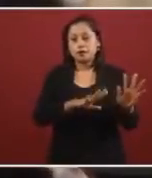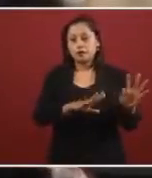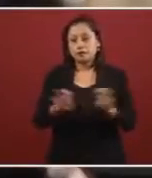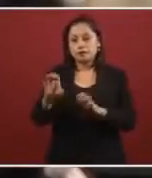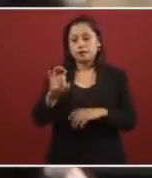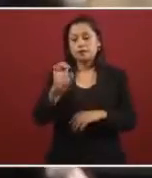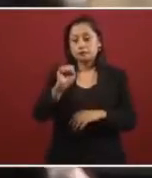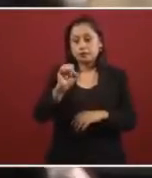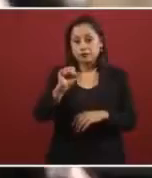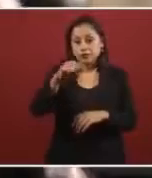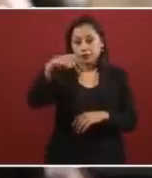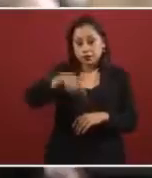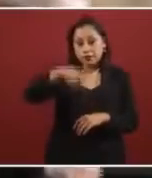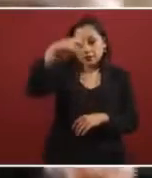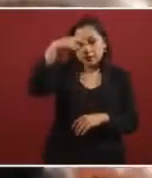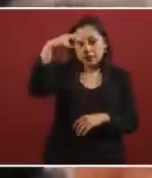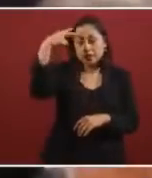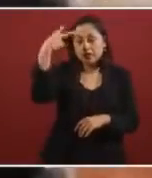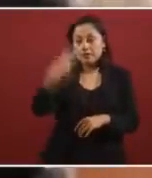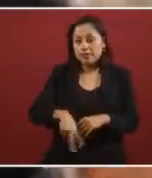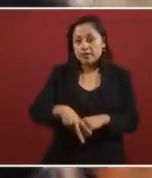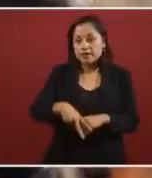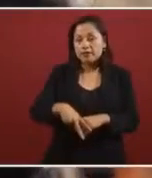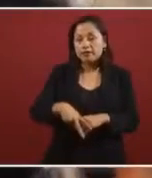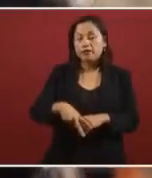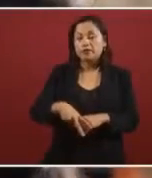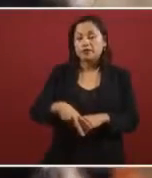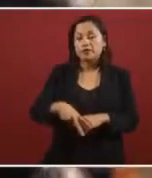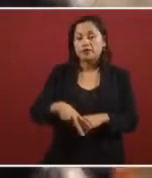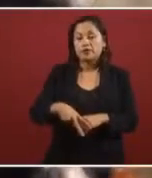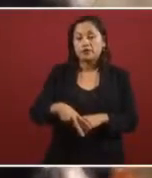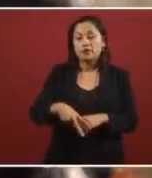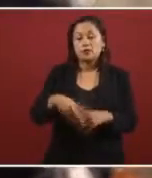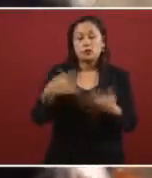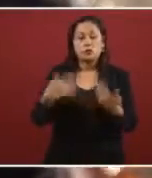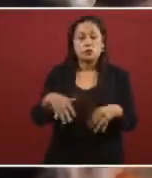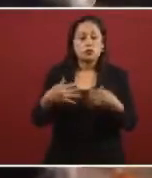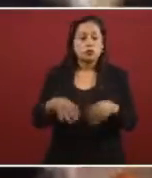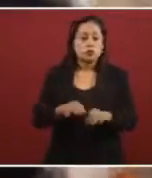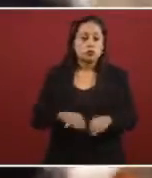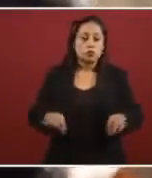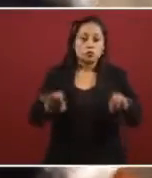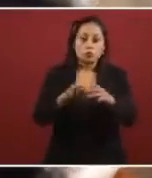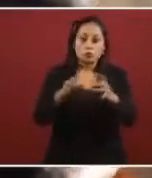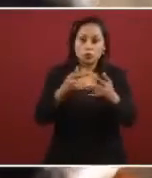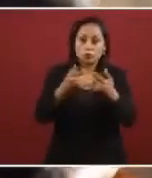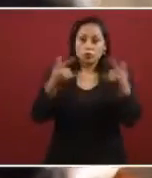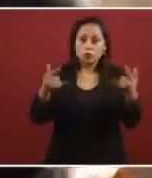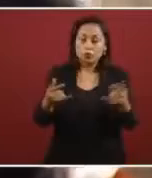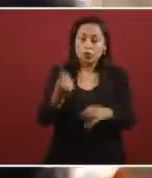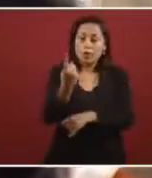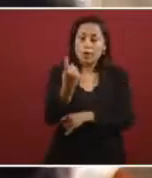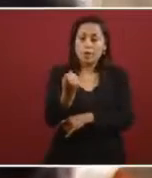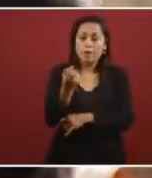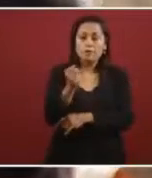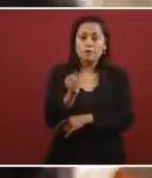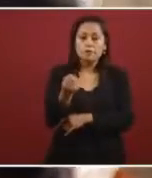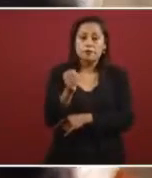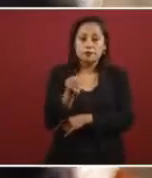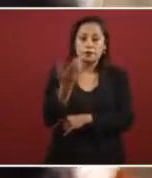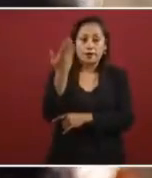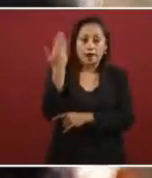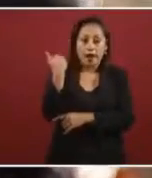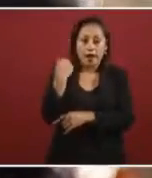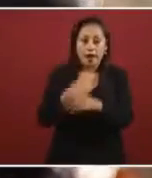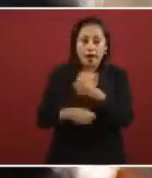year vivió uno de los 1960, momentos históricos más importantes. Mexico lived an El 1 de historical septiembre moment. The 1st of de ese September entonces, of that el